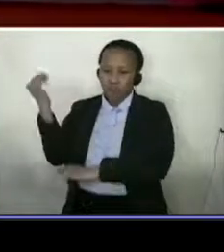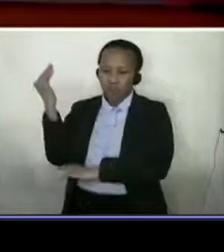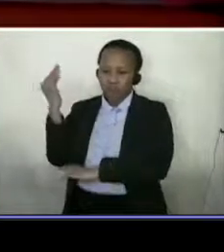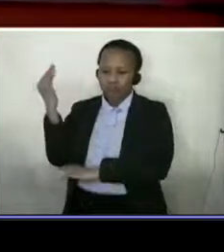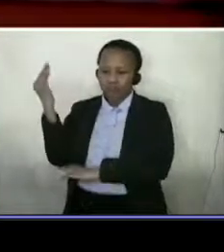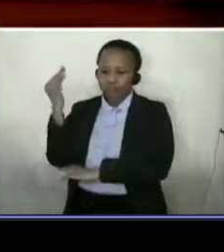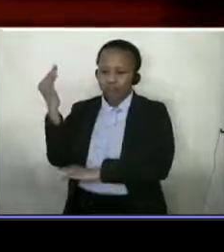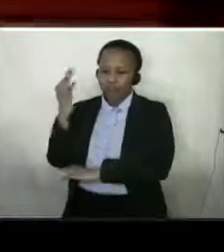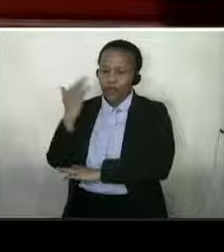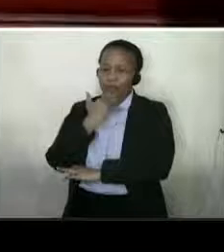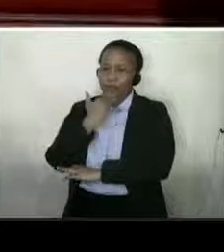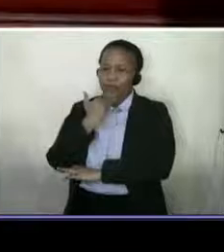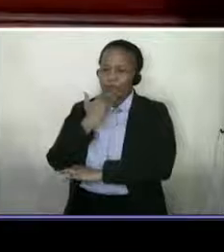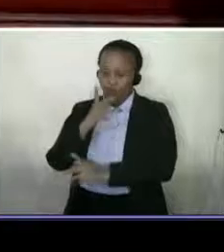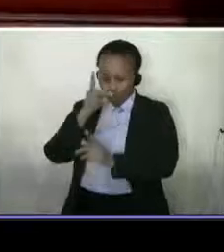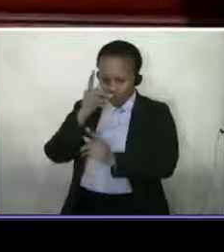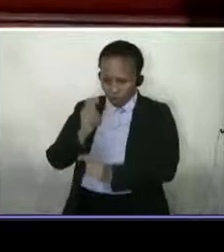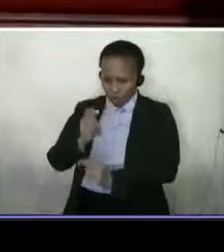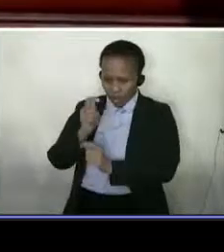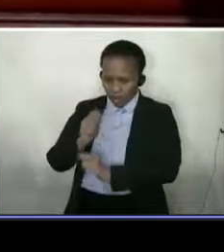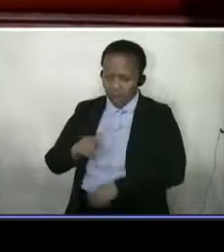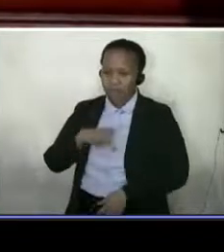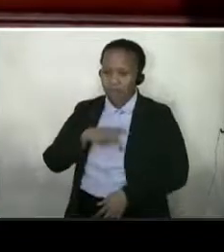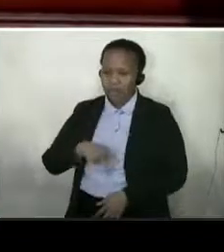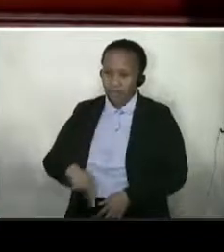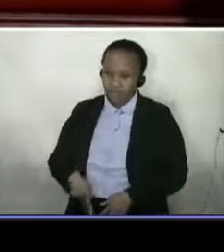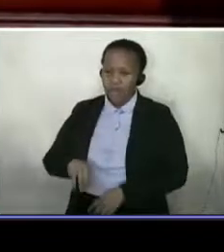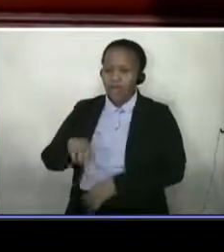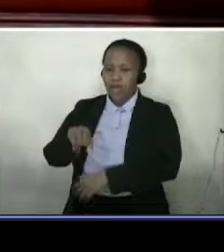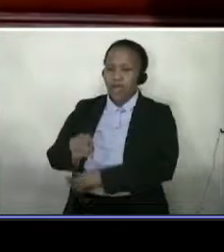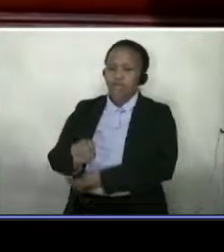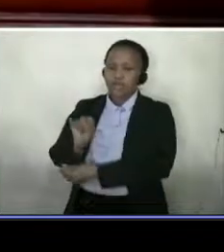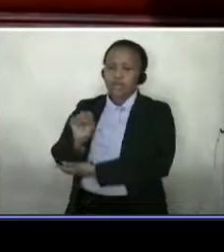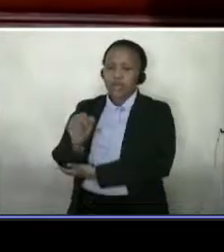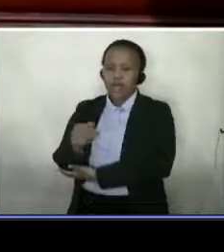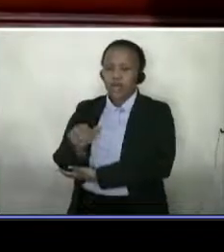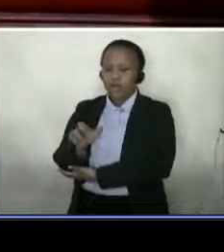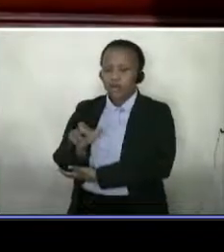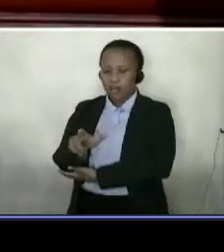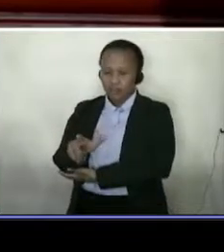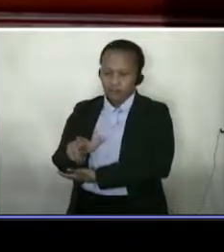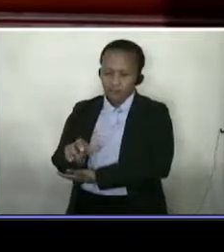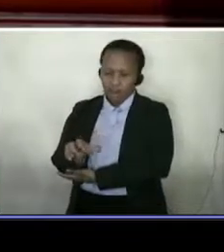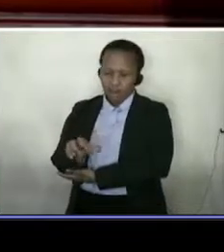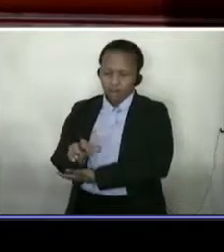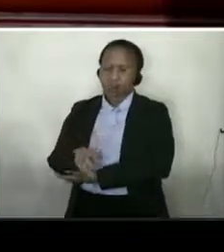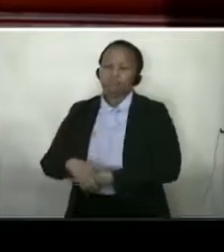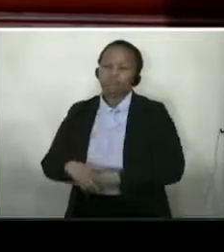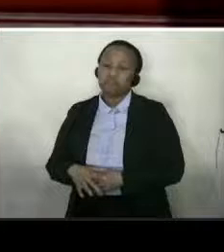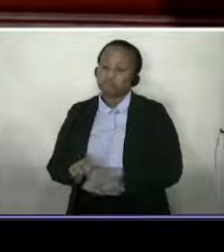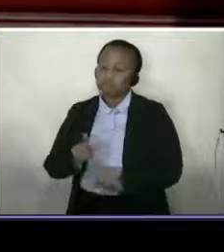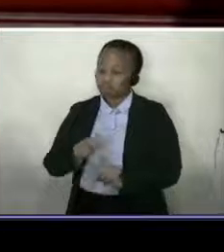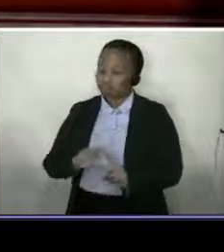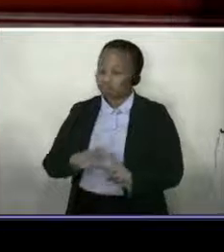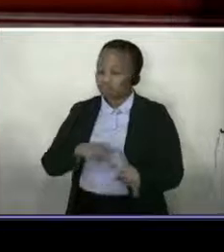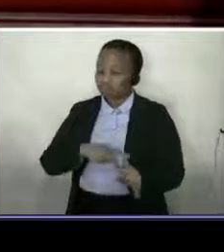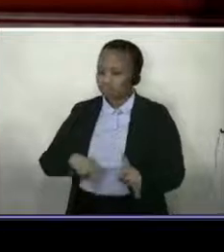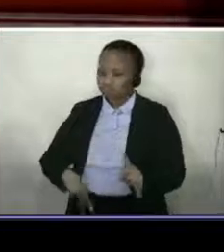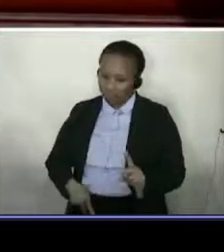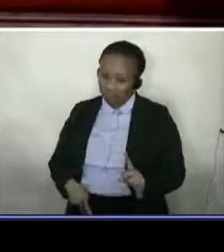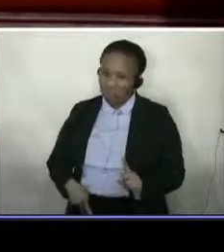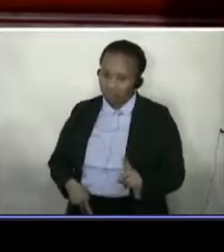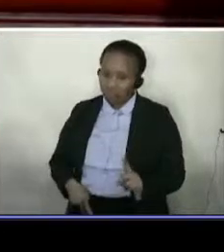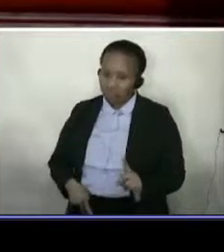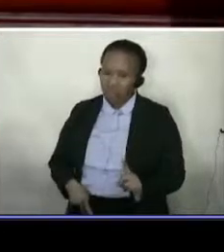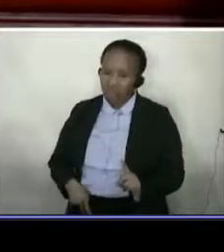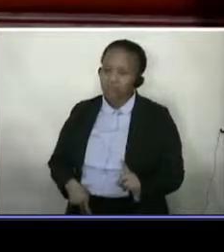Honorable Premier Sihlezi Zikalala, who made a profound call when we had only